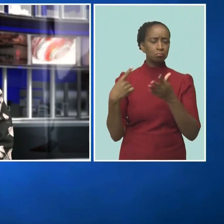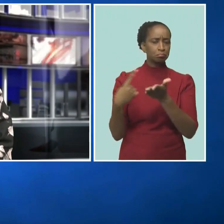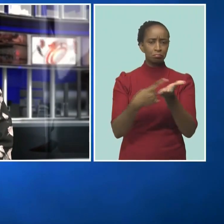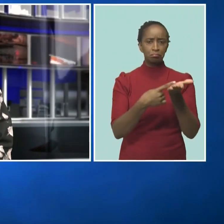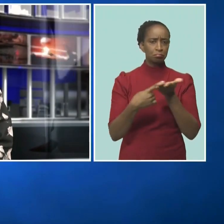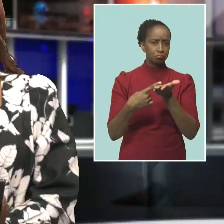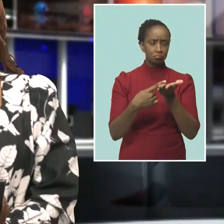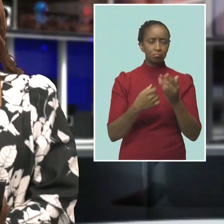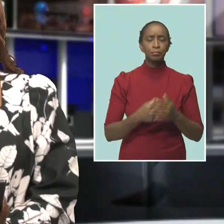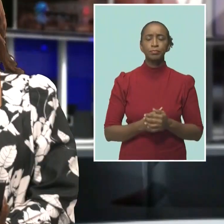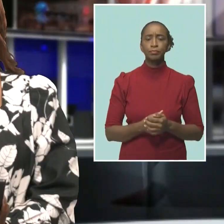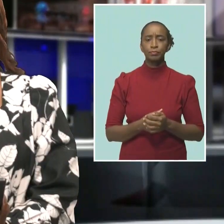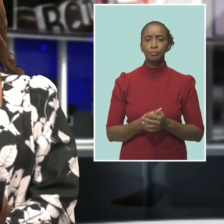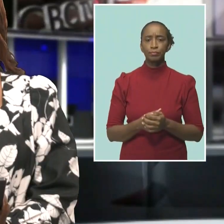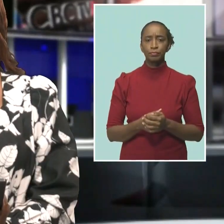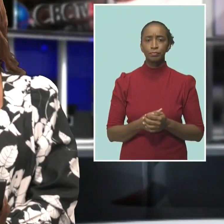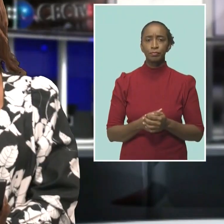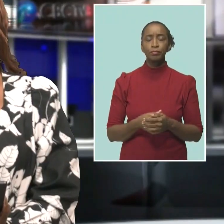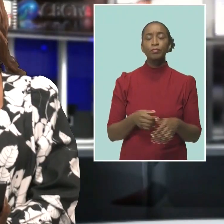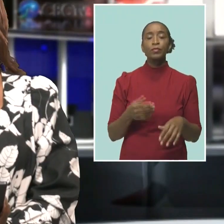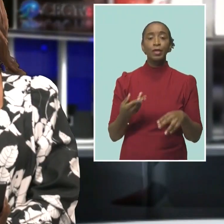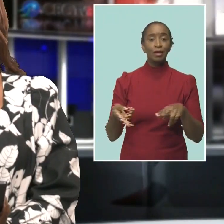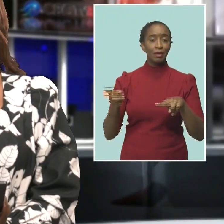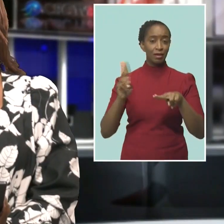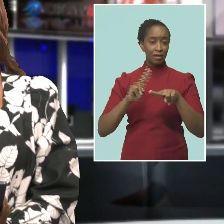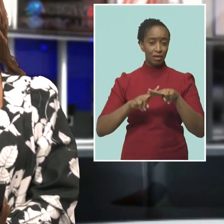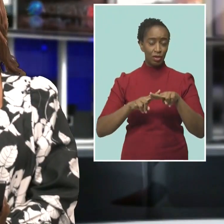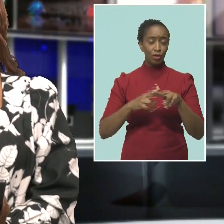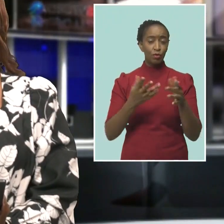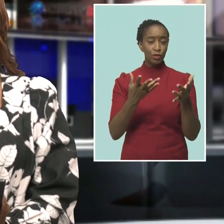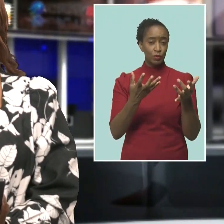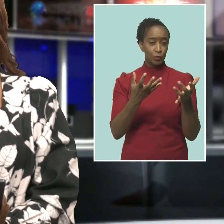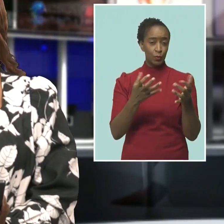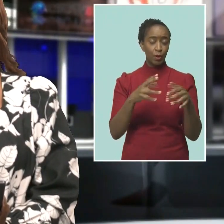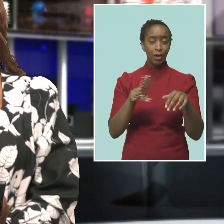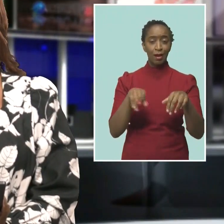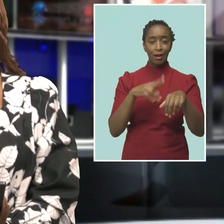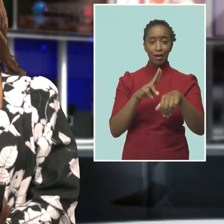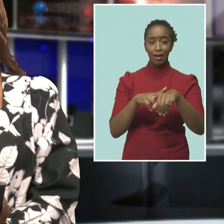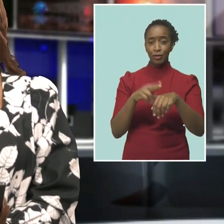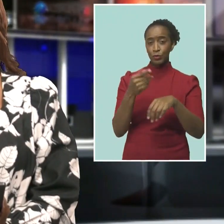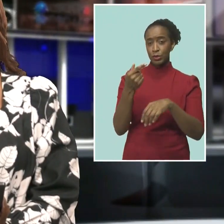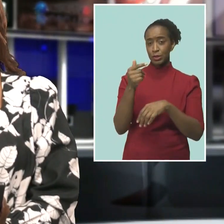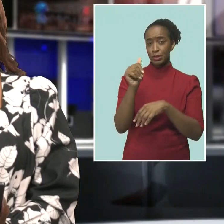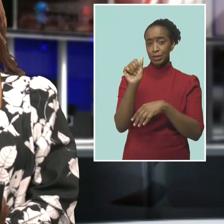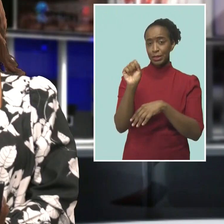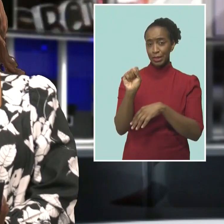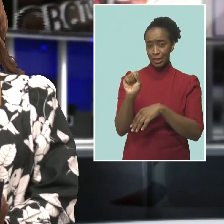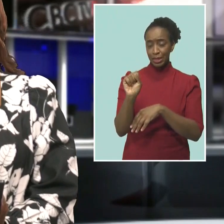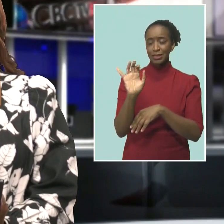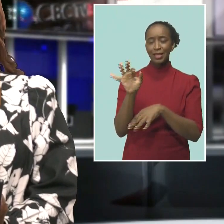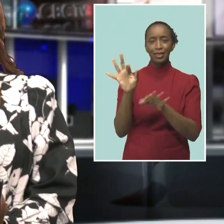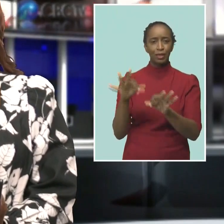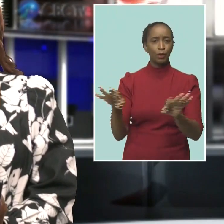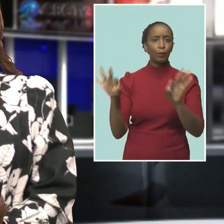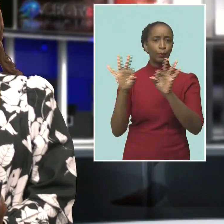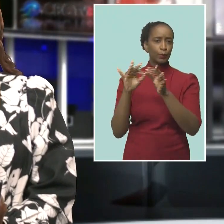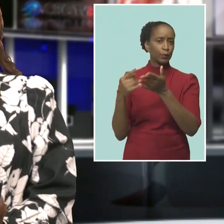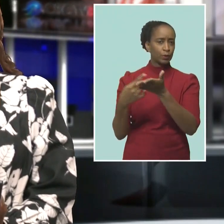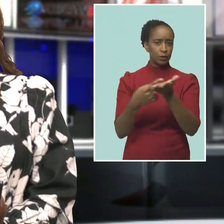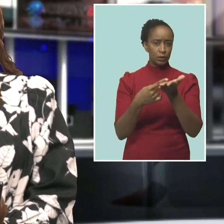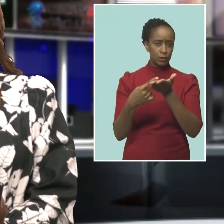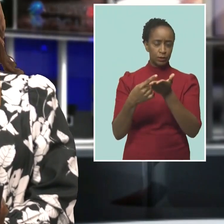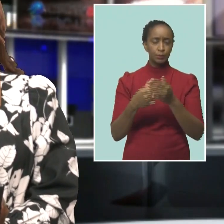Tisha. The issue of an increased demand for natural gas was one of the main talking points during today's debate. And in light of